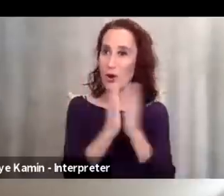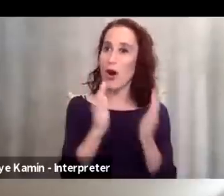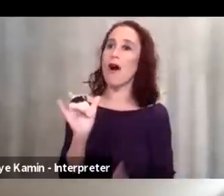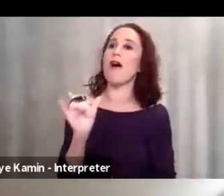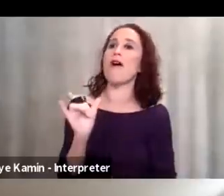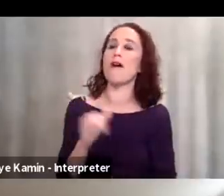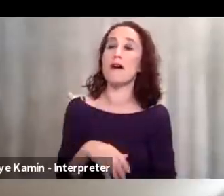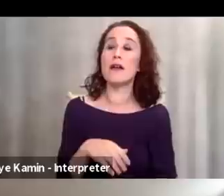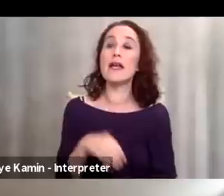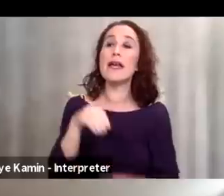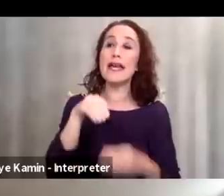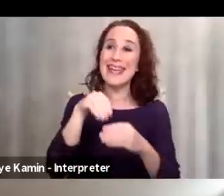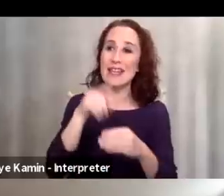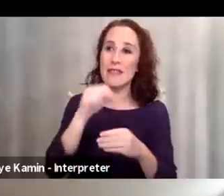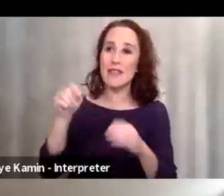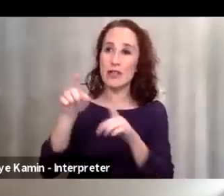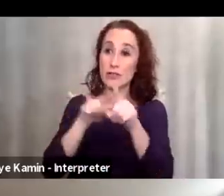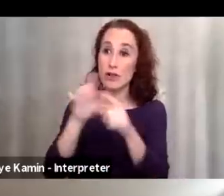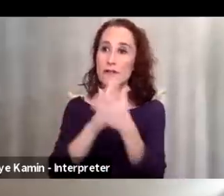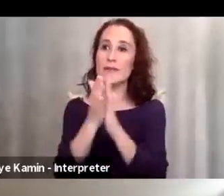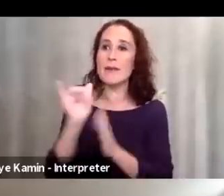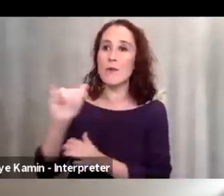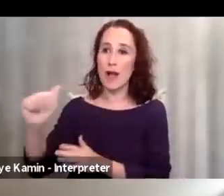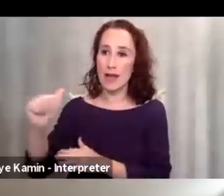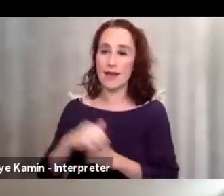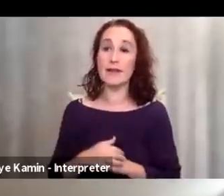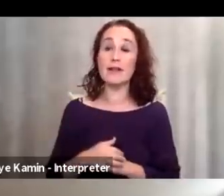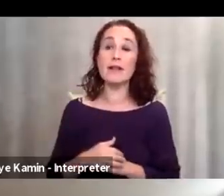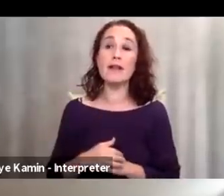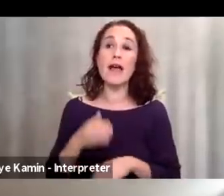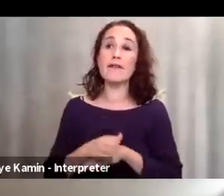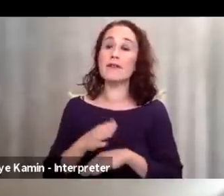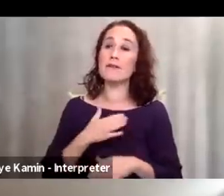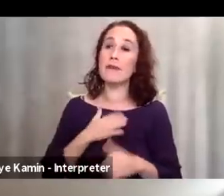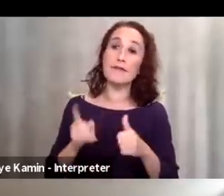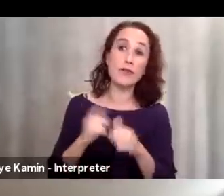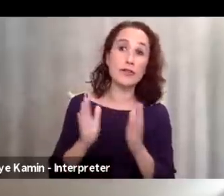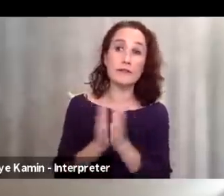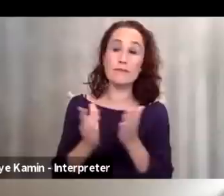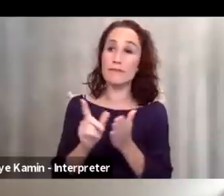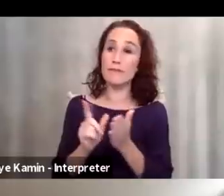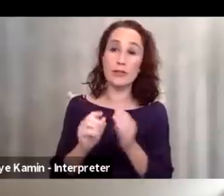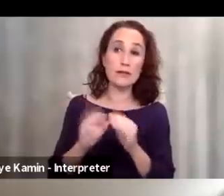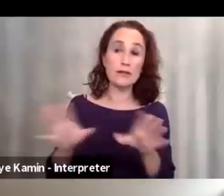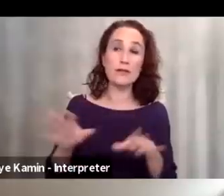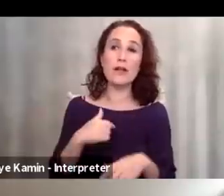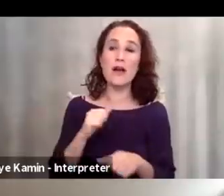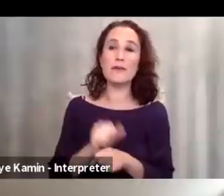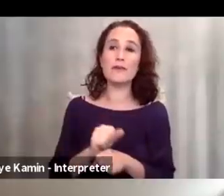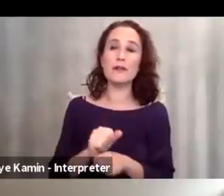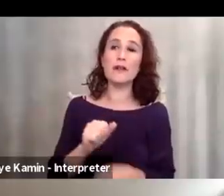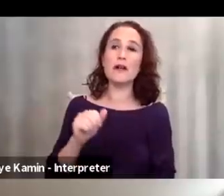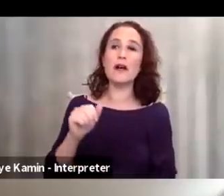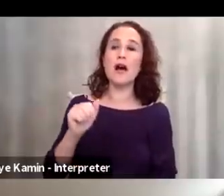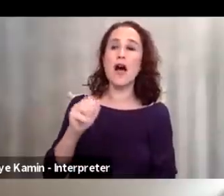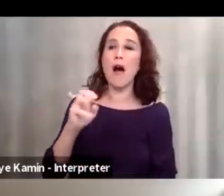Written in the Stars became a young adult book. And after my debut published, I was working on Amal Unbound.